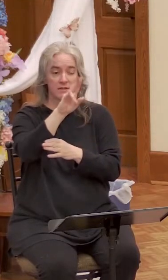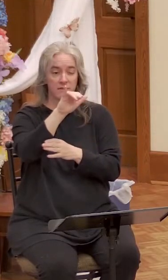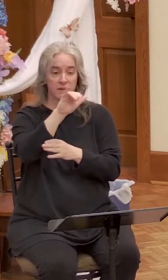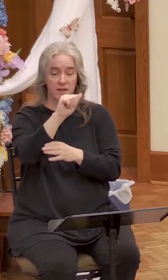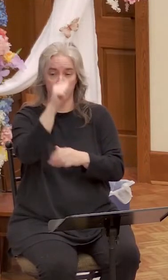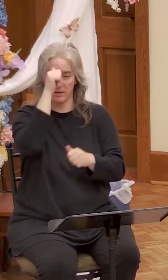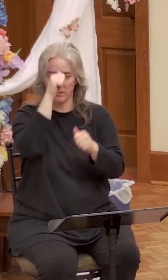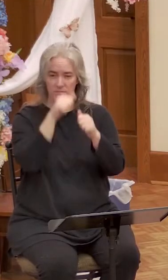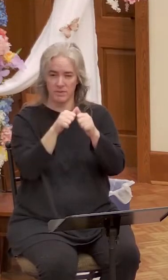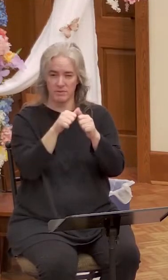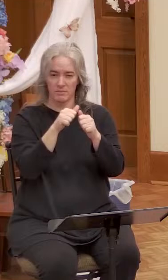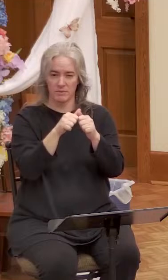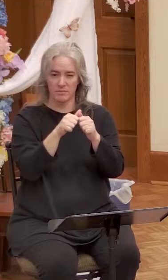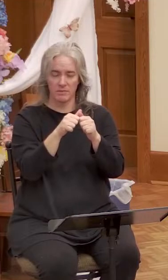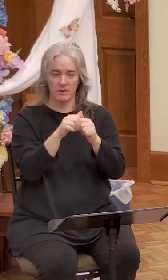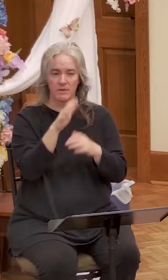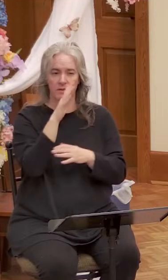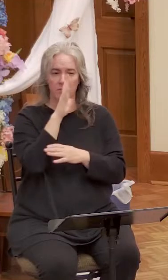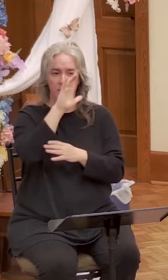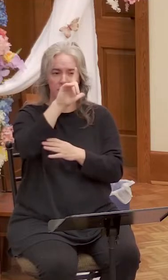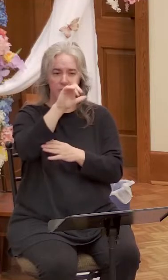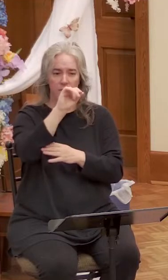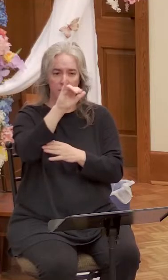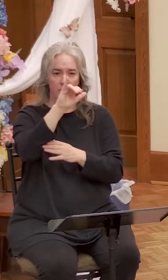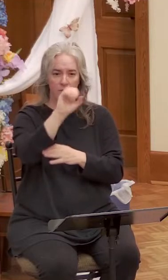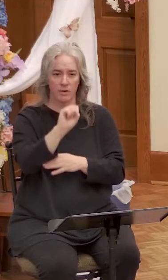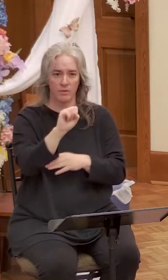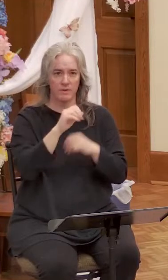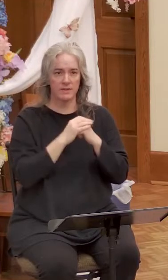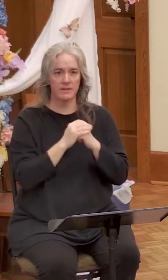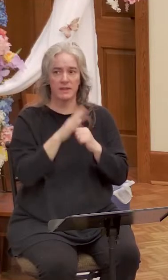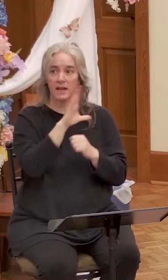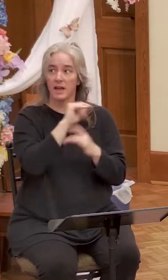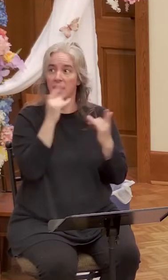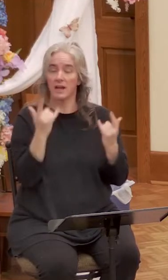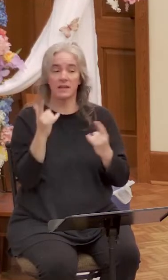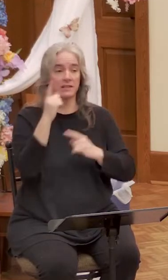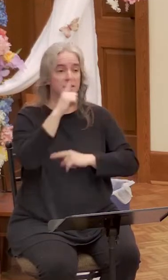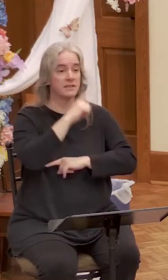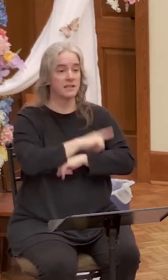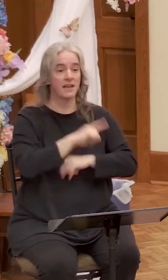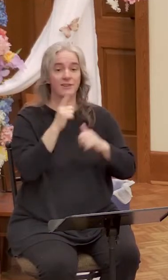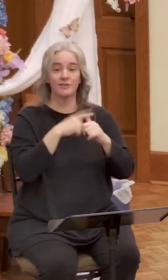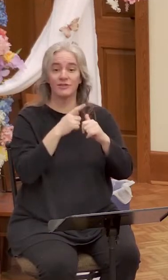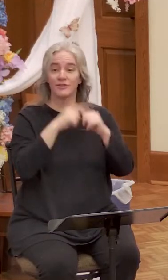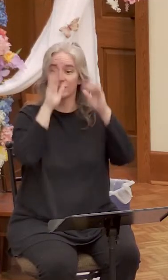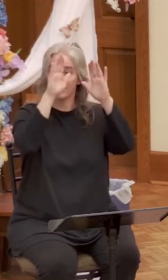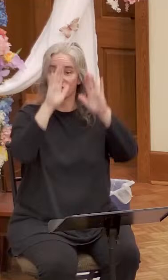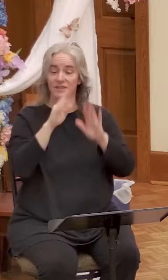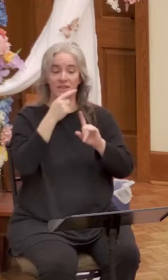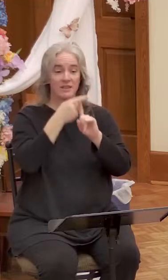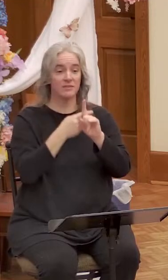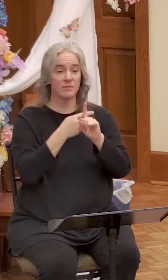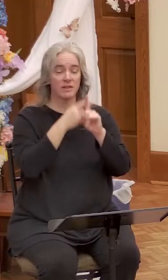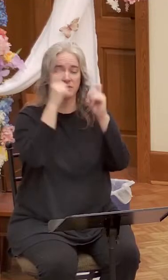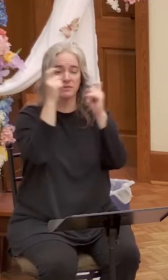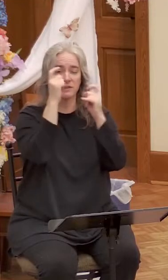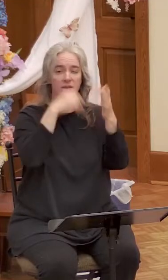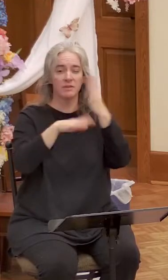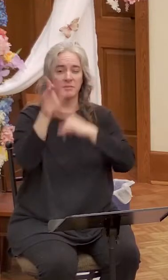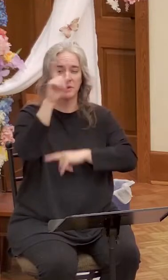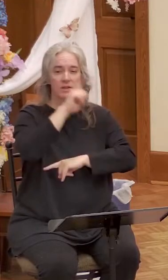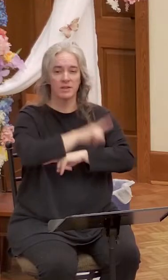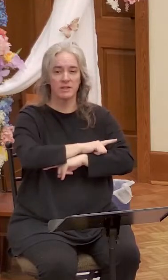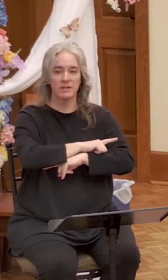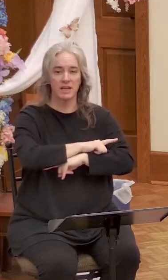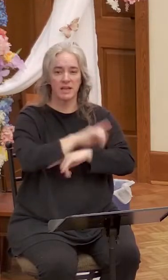memory of her mom, Lois Jacobson. And today is the first Sunday of the month, so we celebrate birthdays and